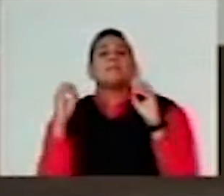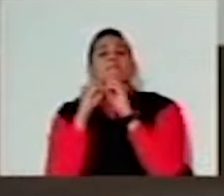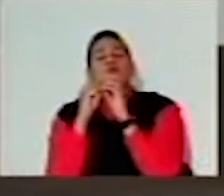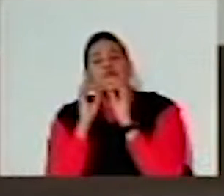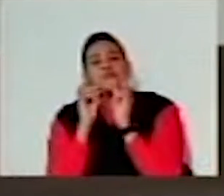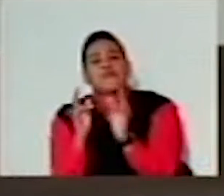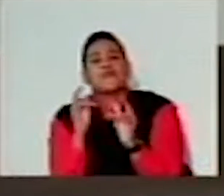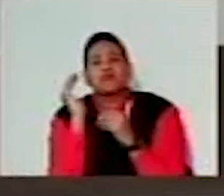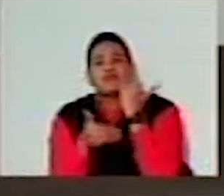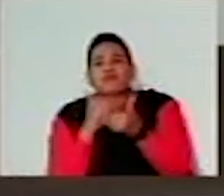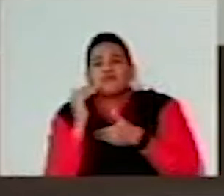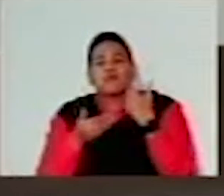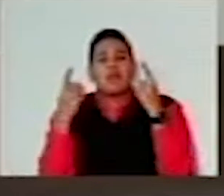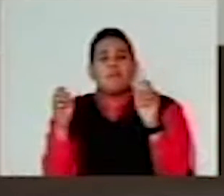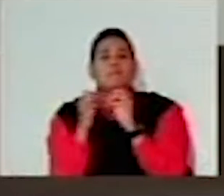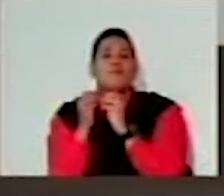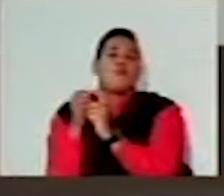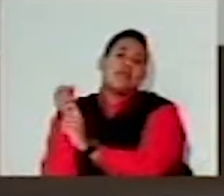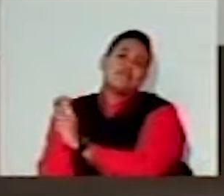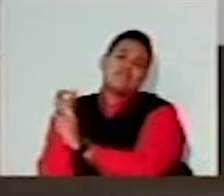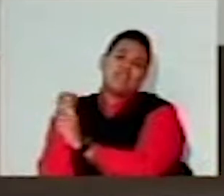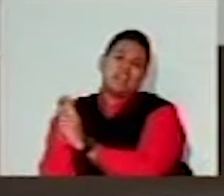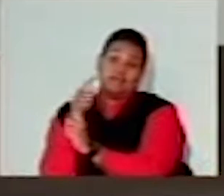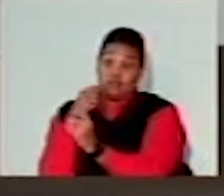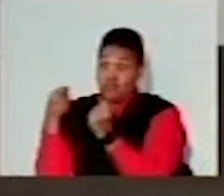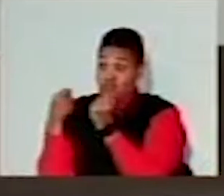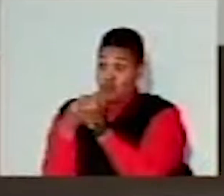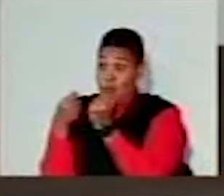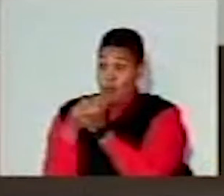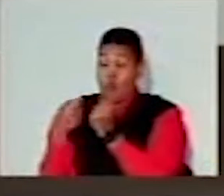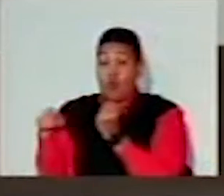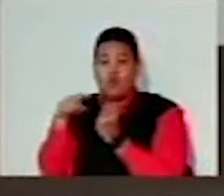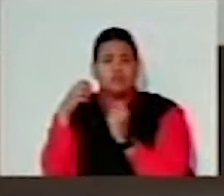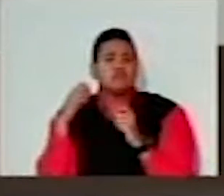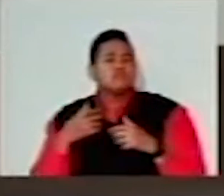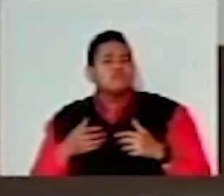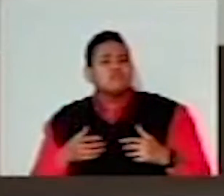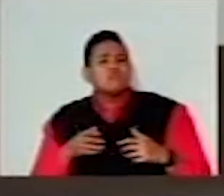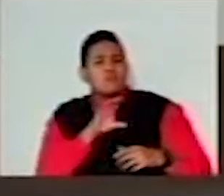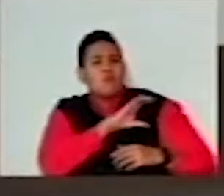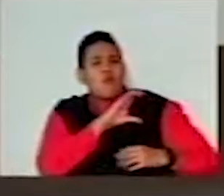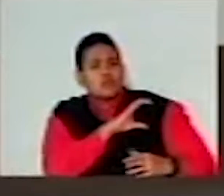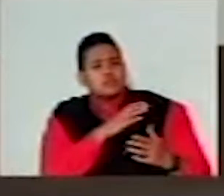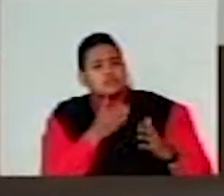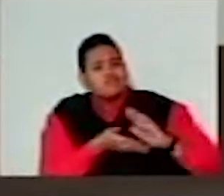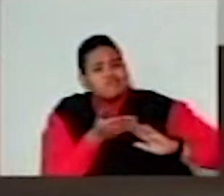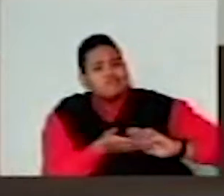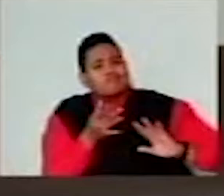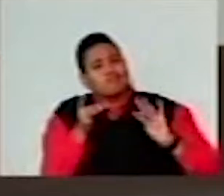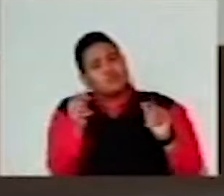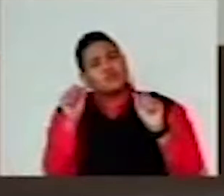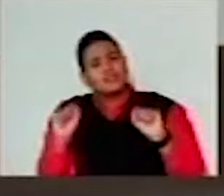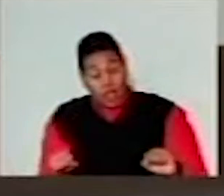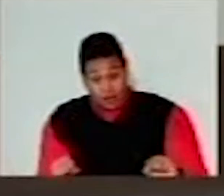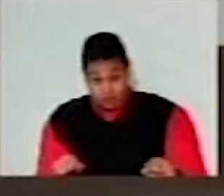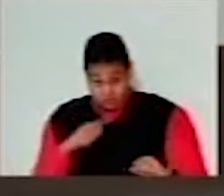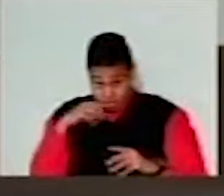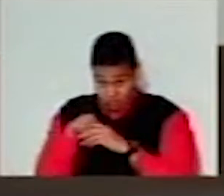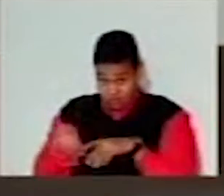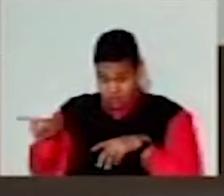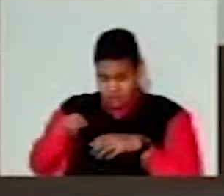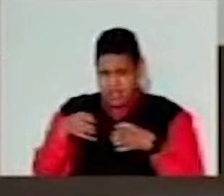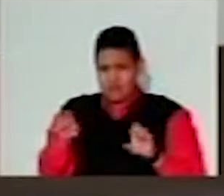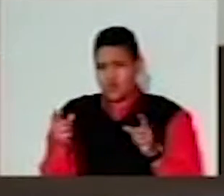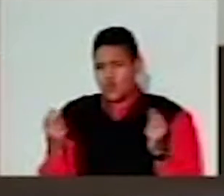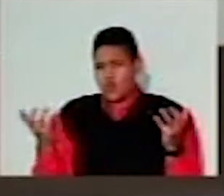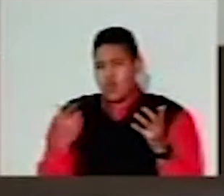efficient and more effective in supporting the efforts of law enforcement. As part of this effort, Mr. Speaker, we